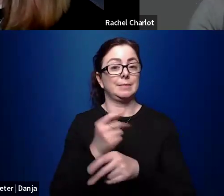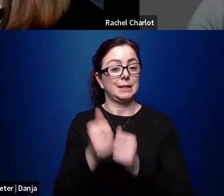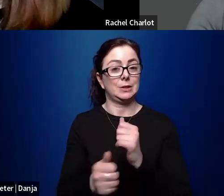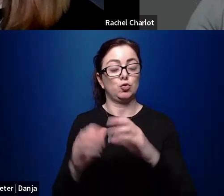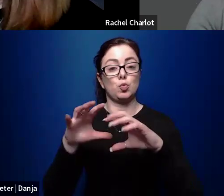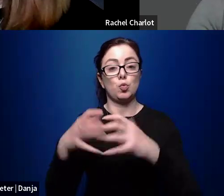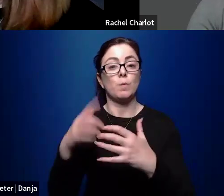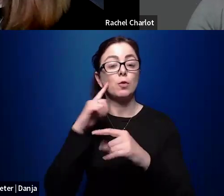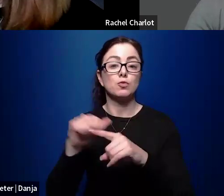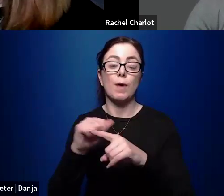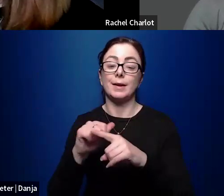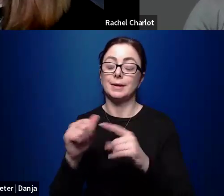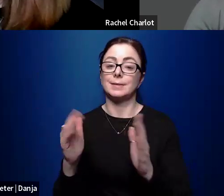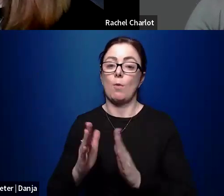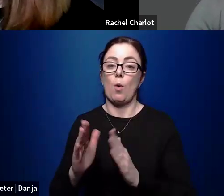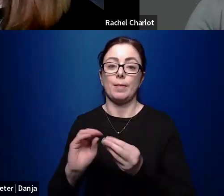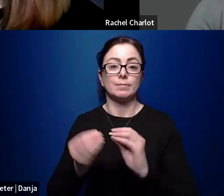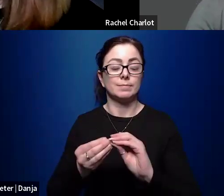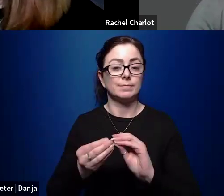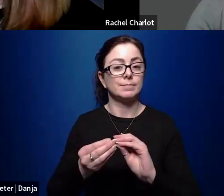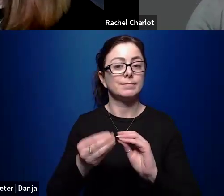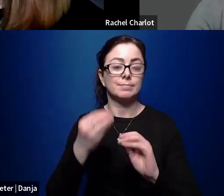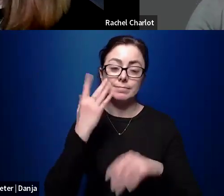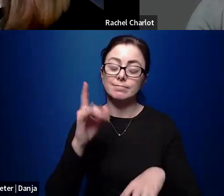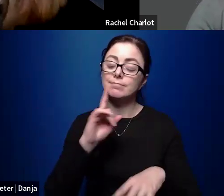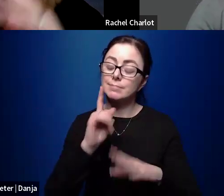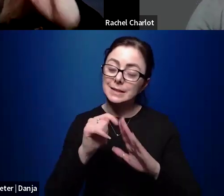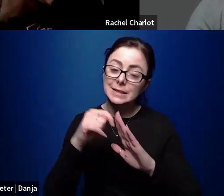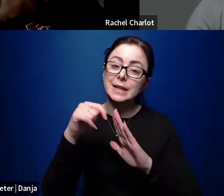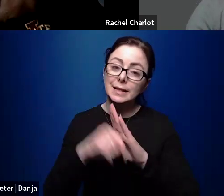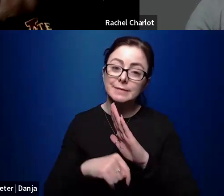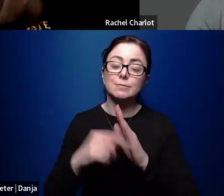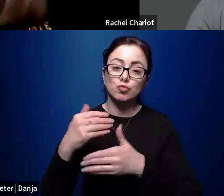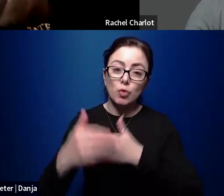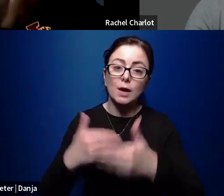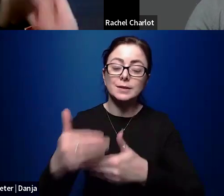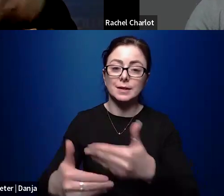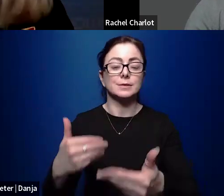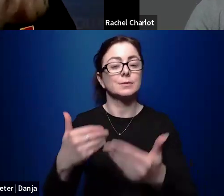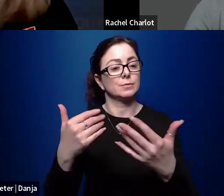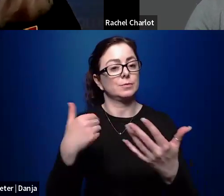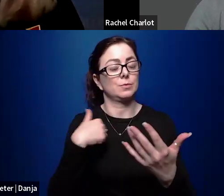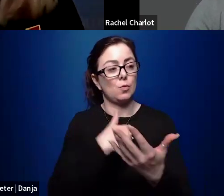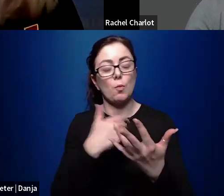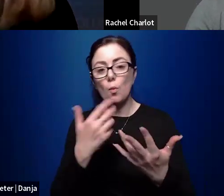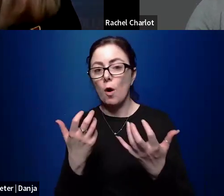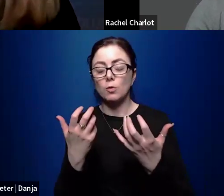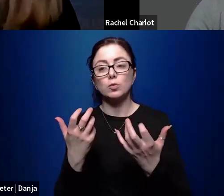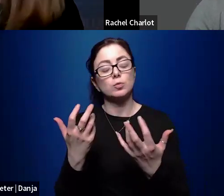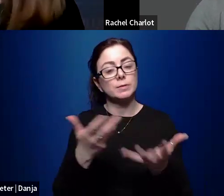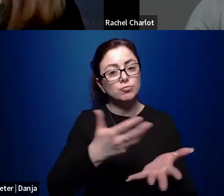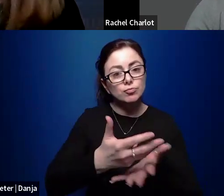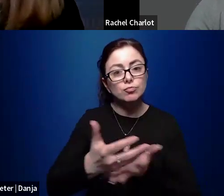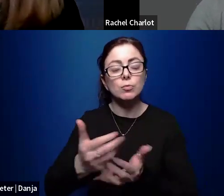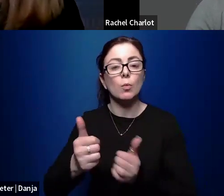this is an intensive process, and we want to be mentoring each of the participants so they